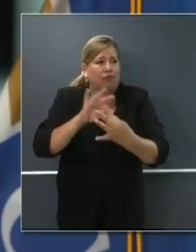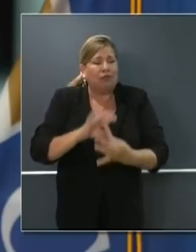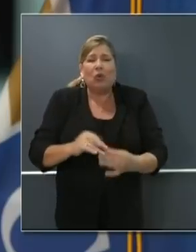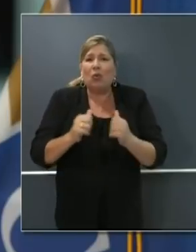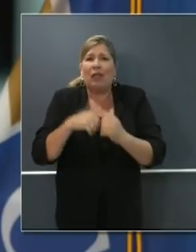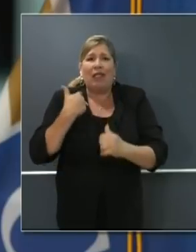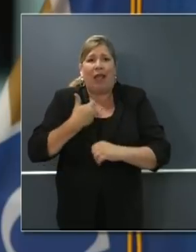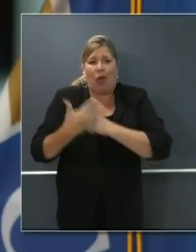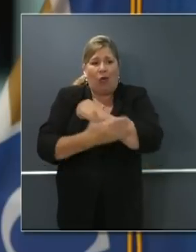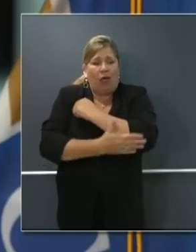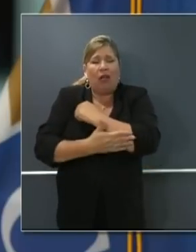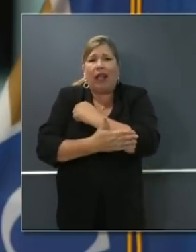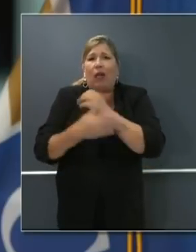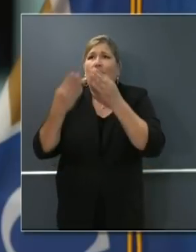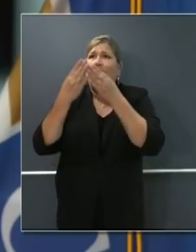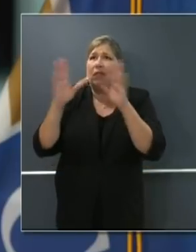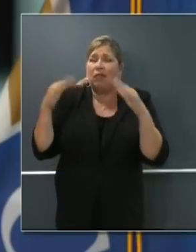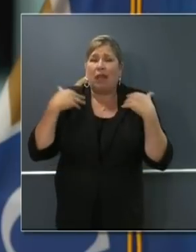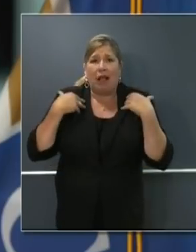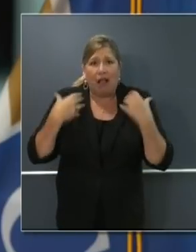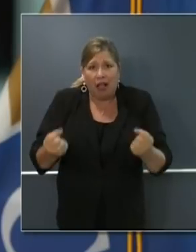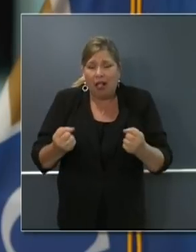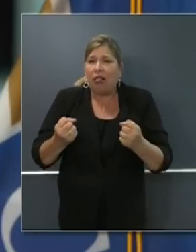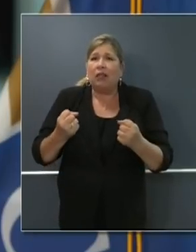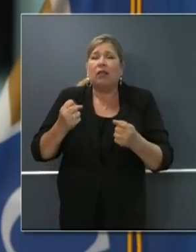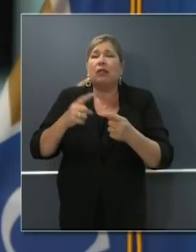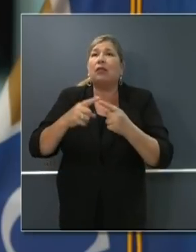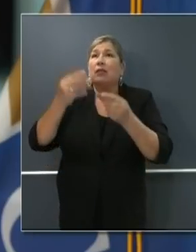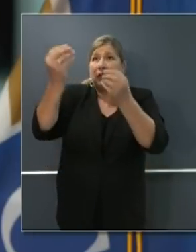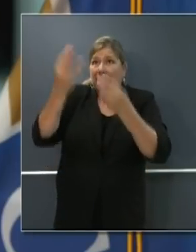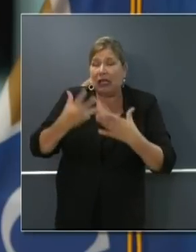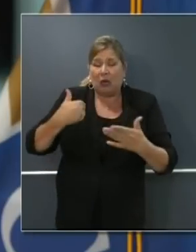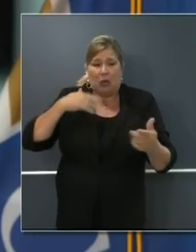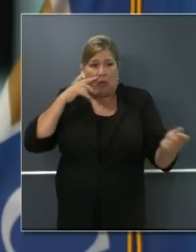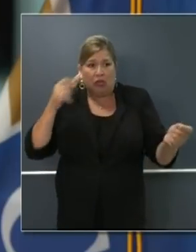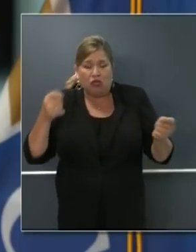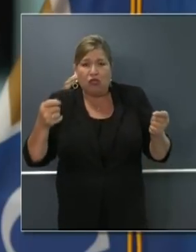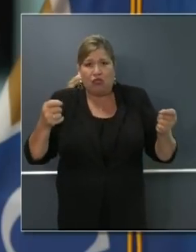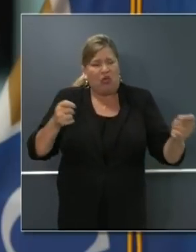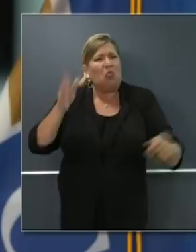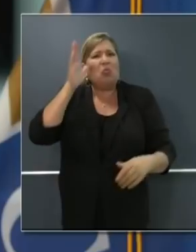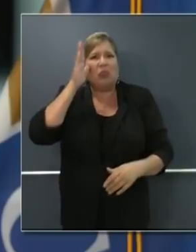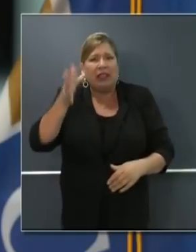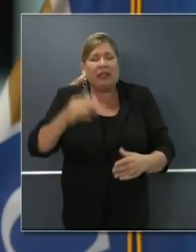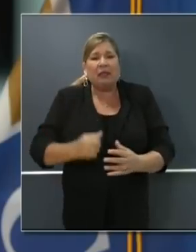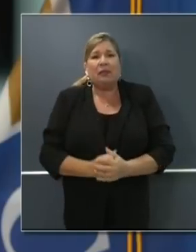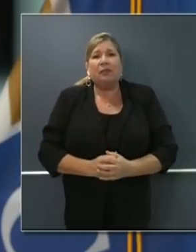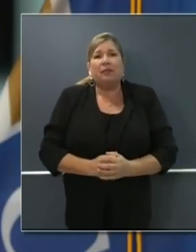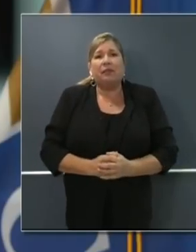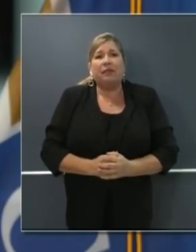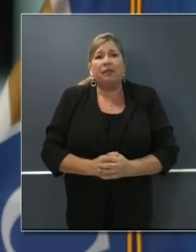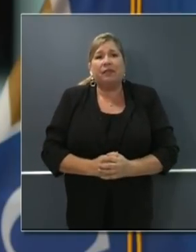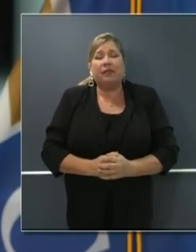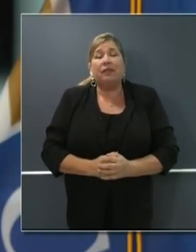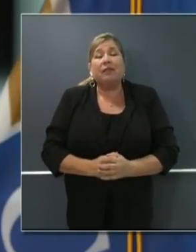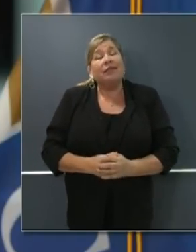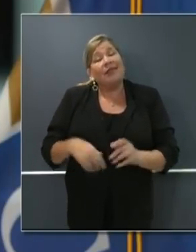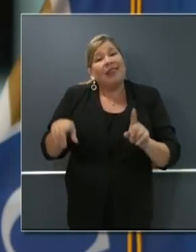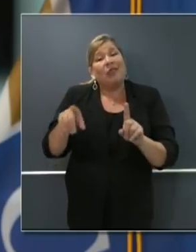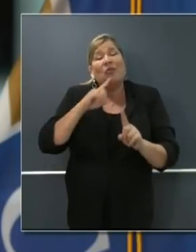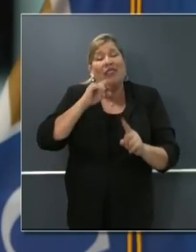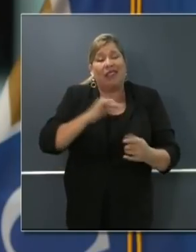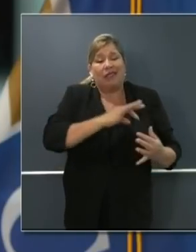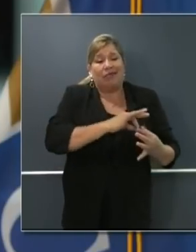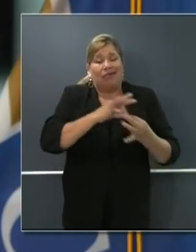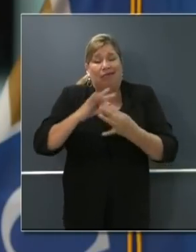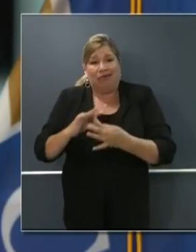toggle, and to iterate. And to that end, that's what we need to do as it relates to what we saw in the activity last